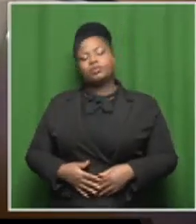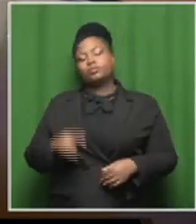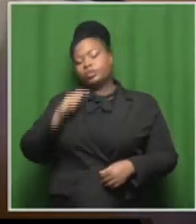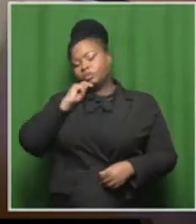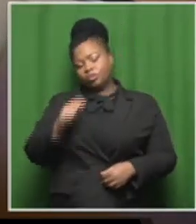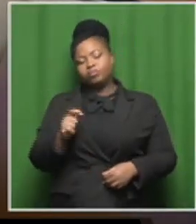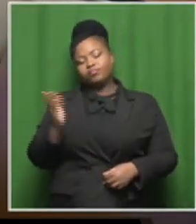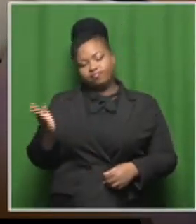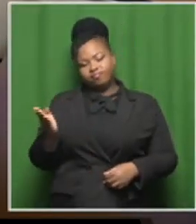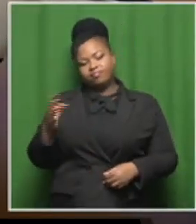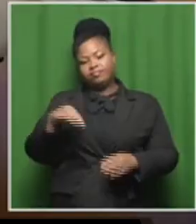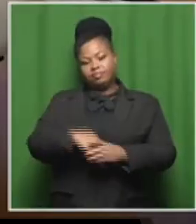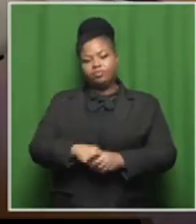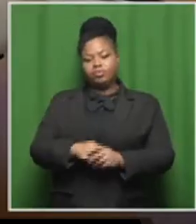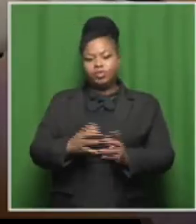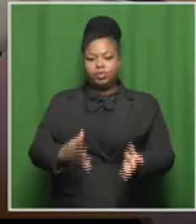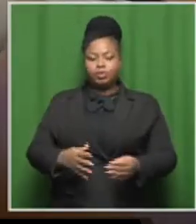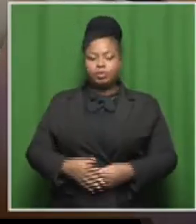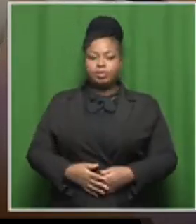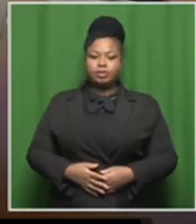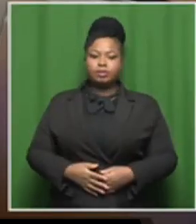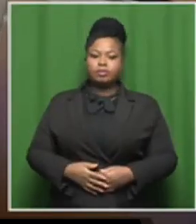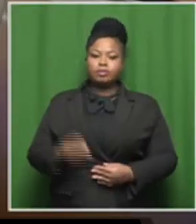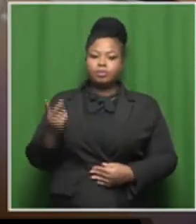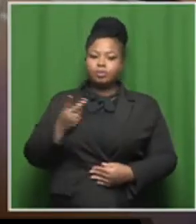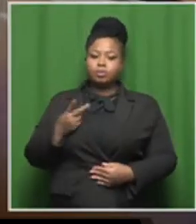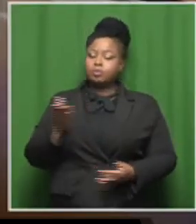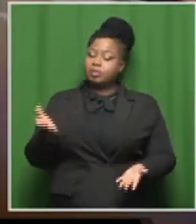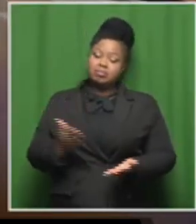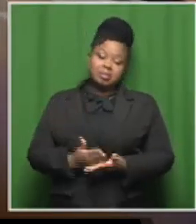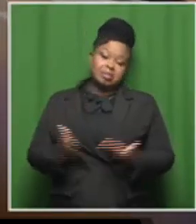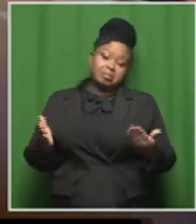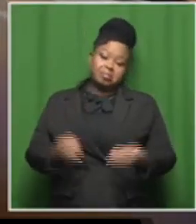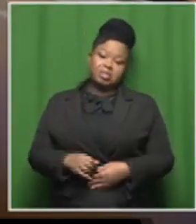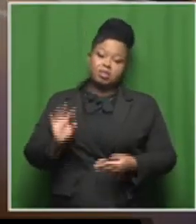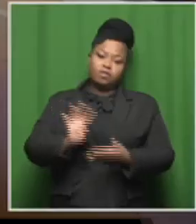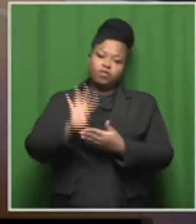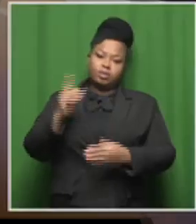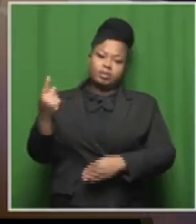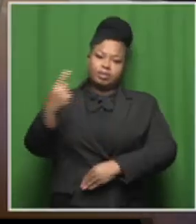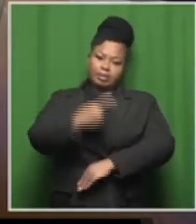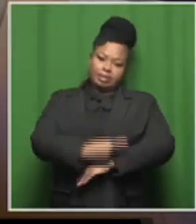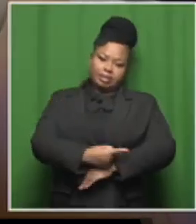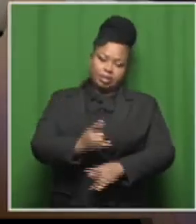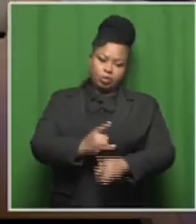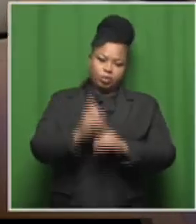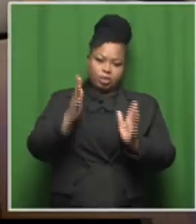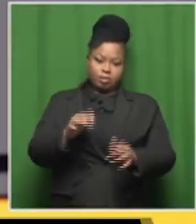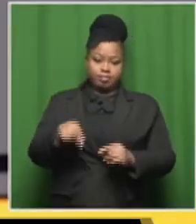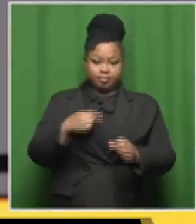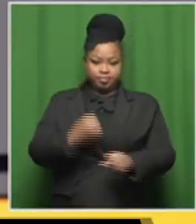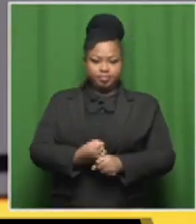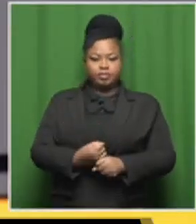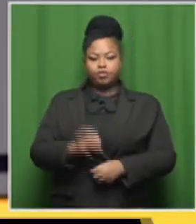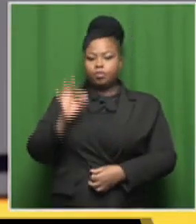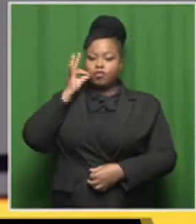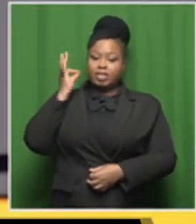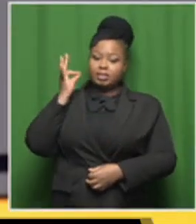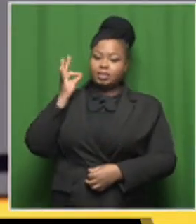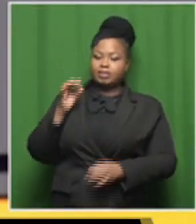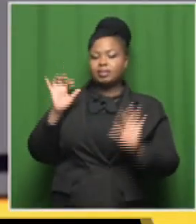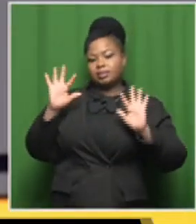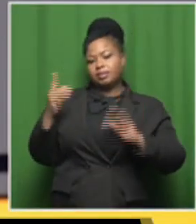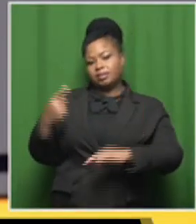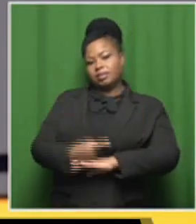race encompasses. And like I said, some people do it in 14 days. The winner this year from France actually did it in